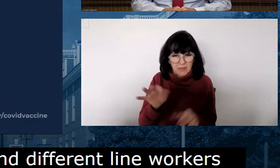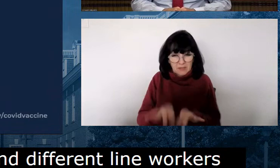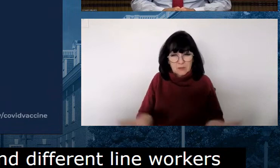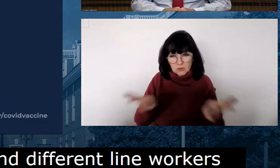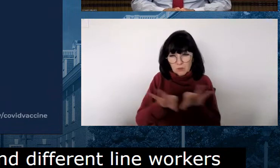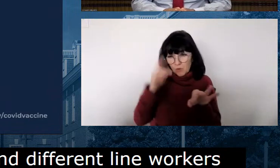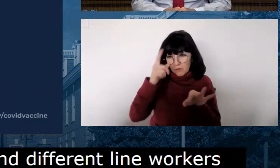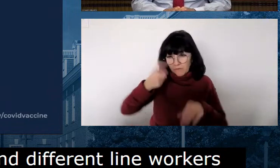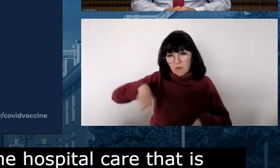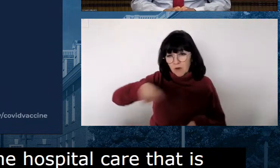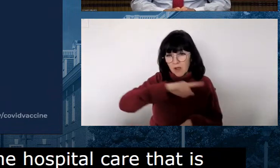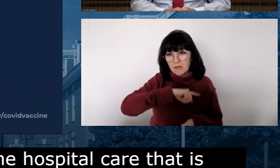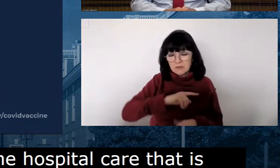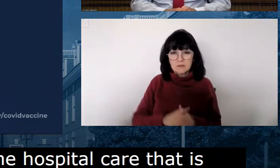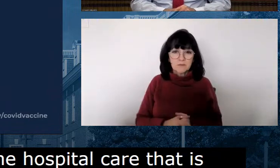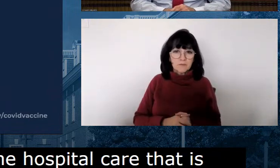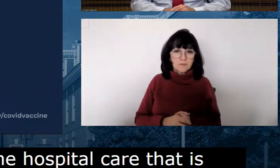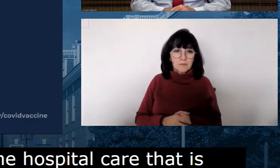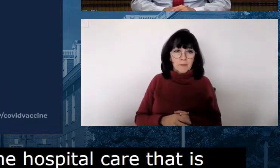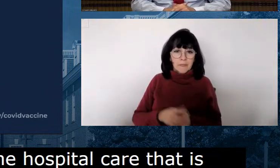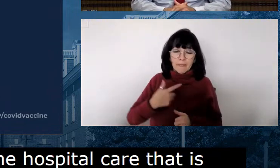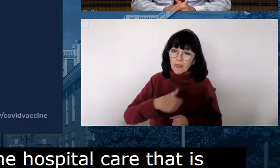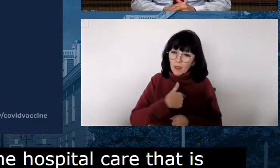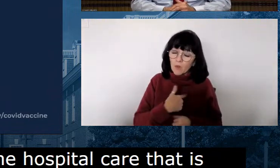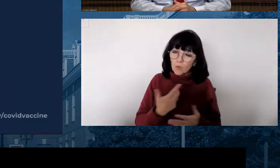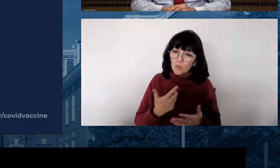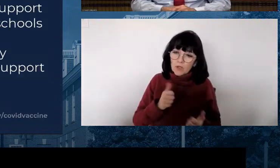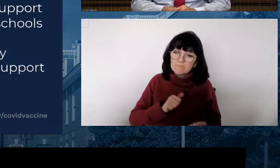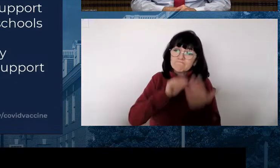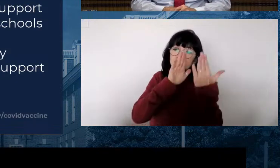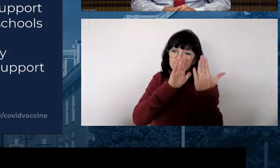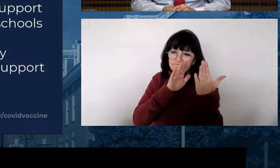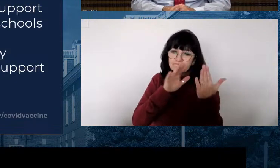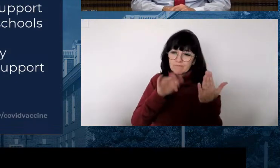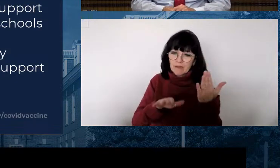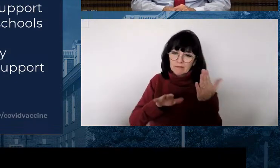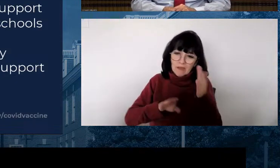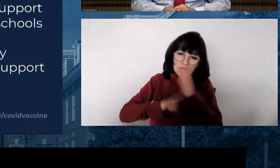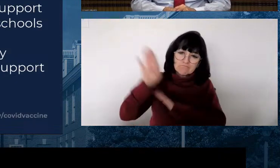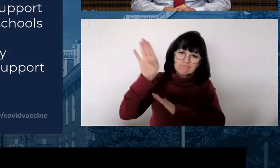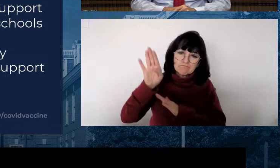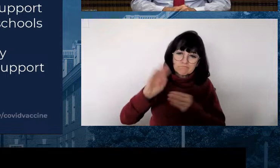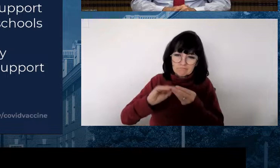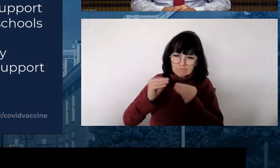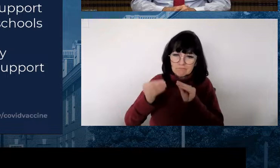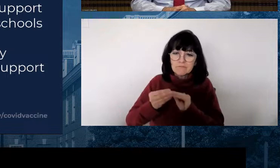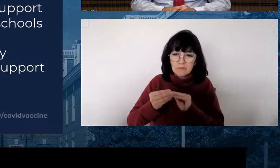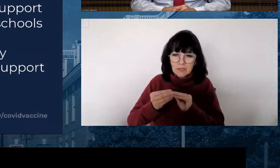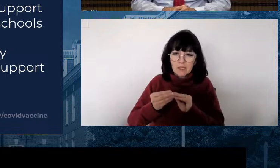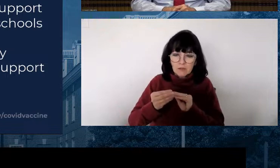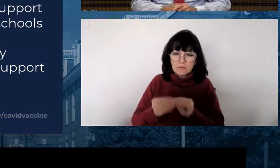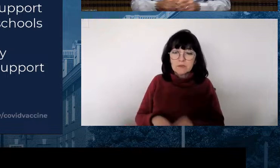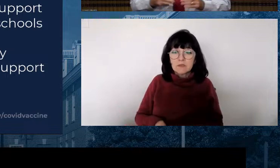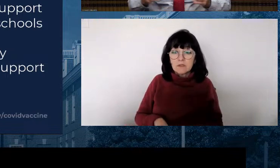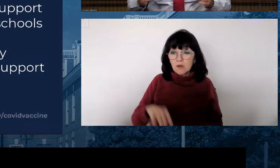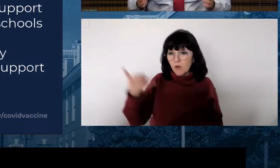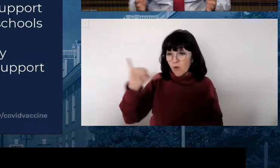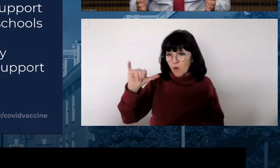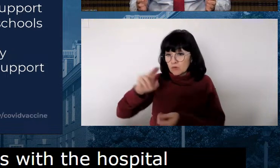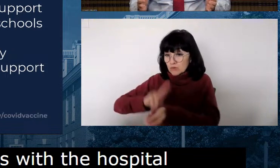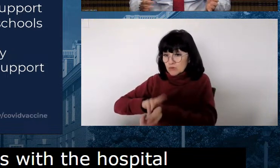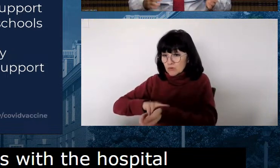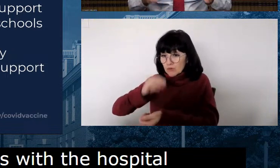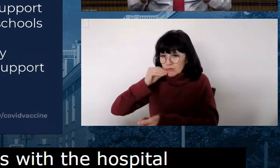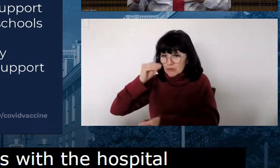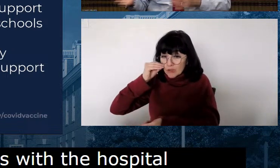So fighting the surge, we're in conversations with our hospital partners and long-term care facilities to create